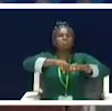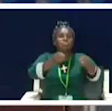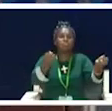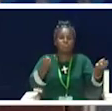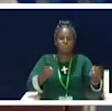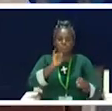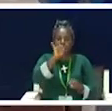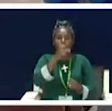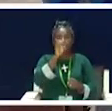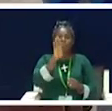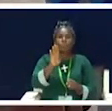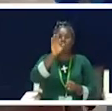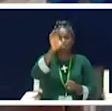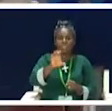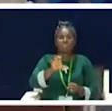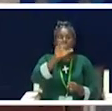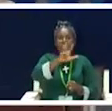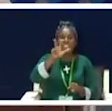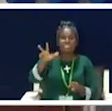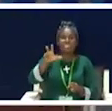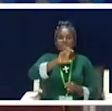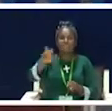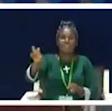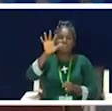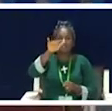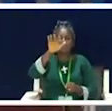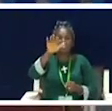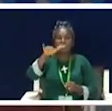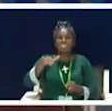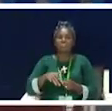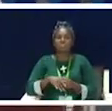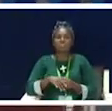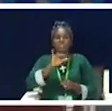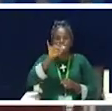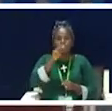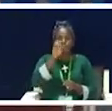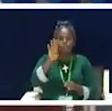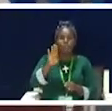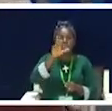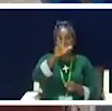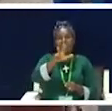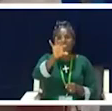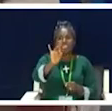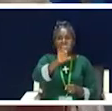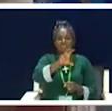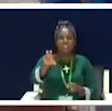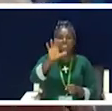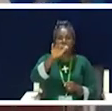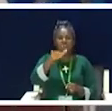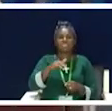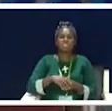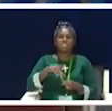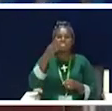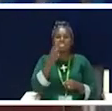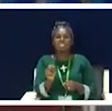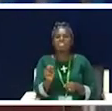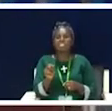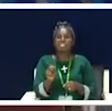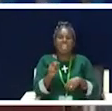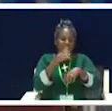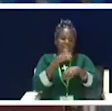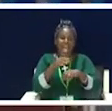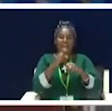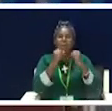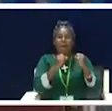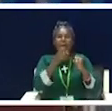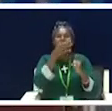Job 33, verse 15, Job 38, verse 15. The arm of Pharaoh was